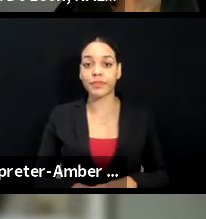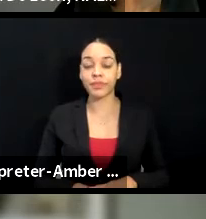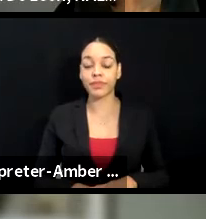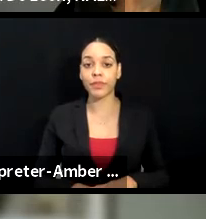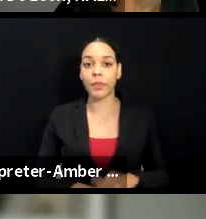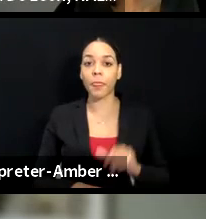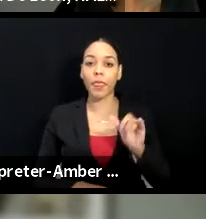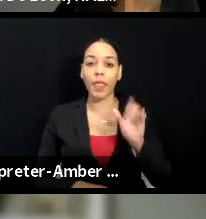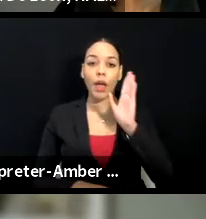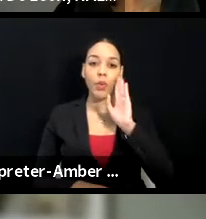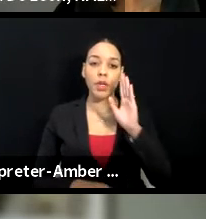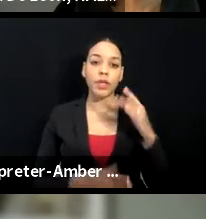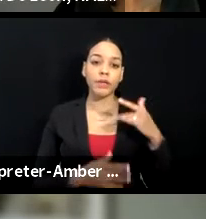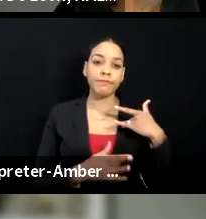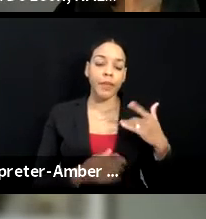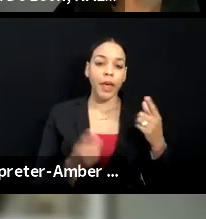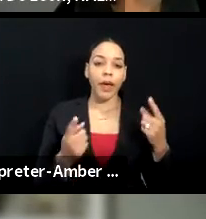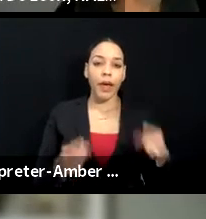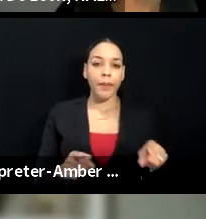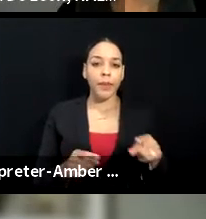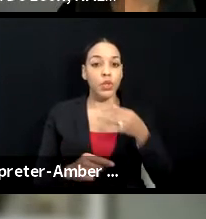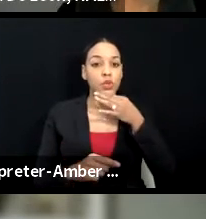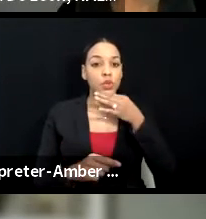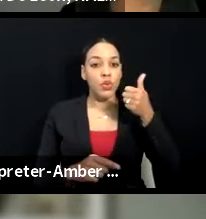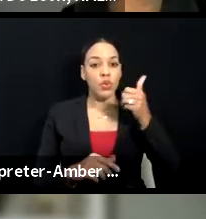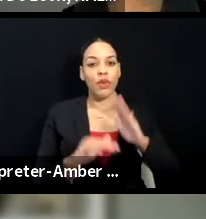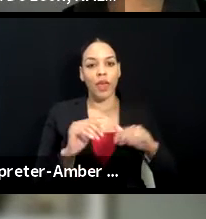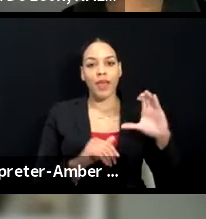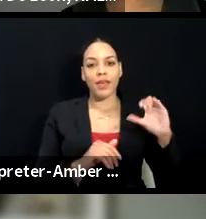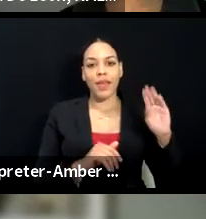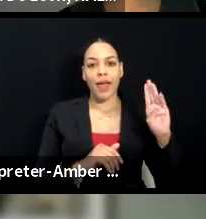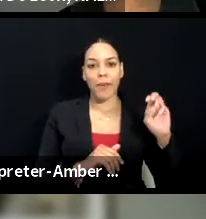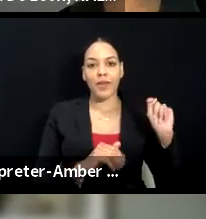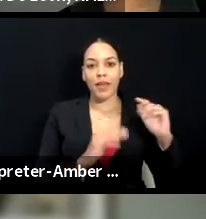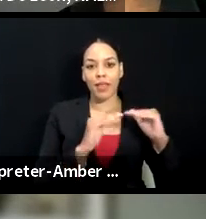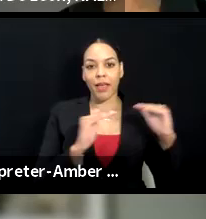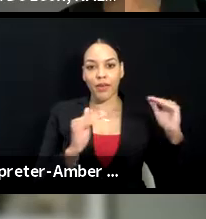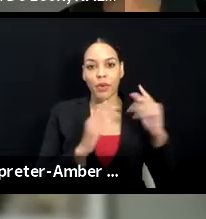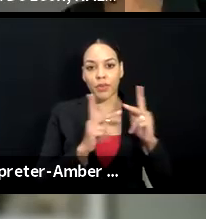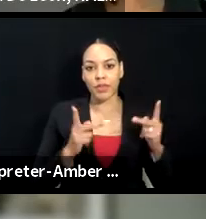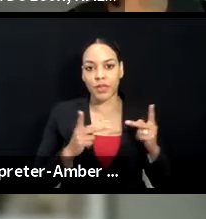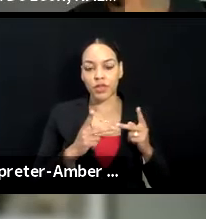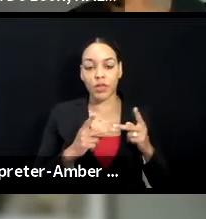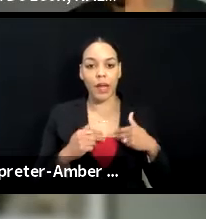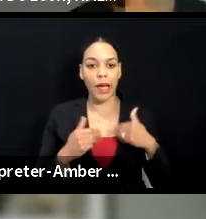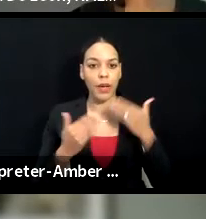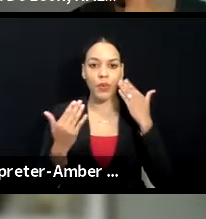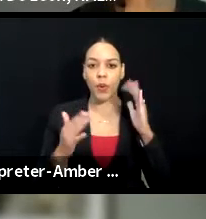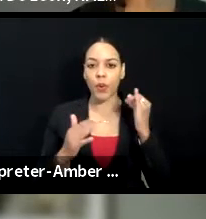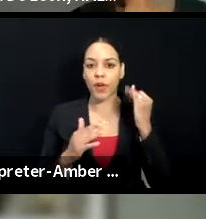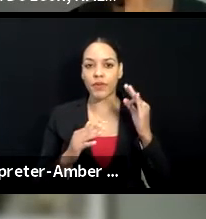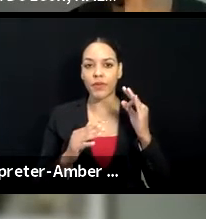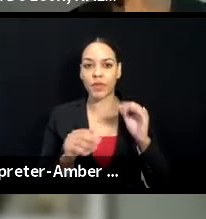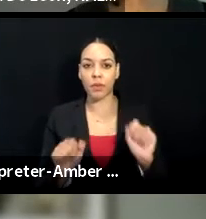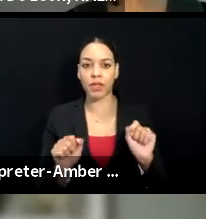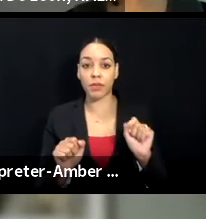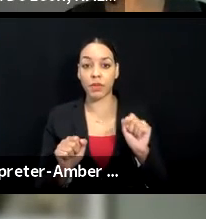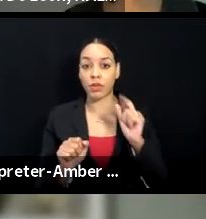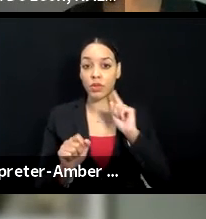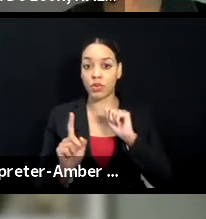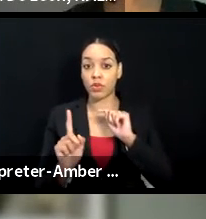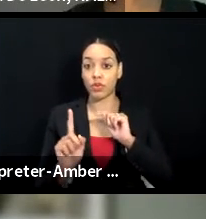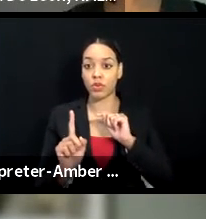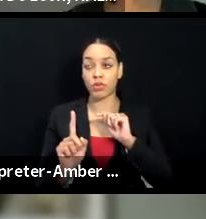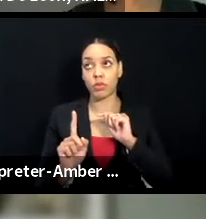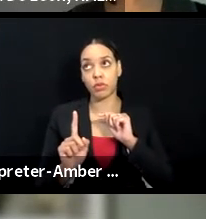likely happen sooner than a cabinet level position. I don't know if it's a possibility of elevating that person to